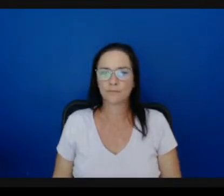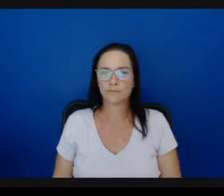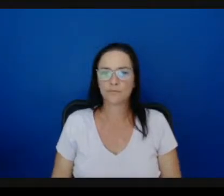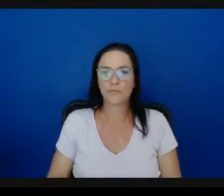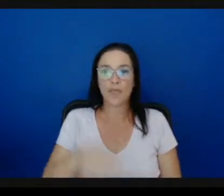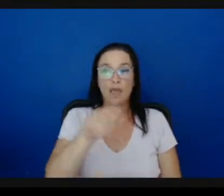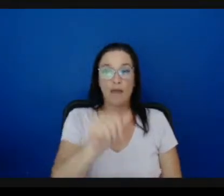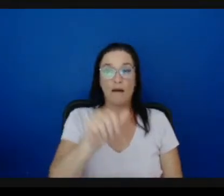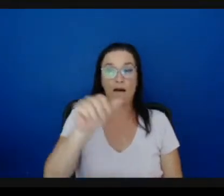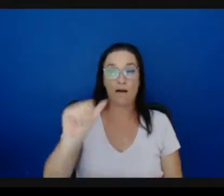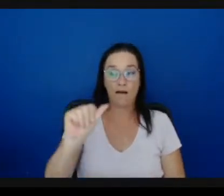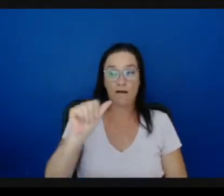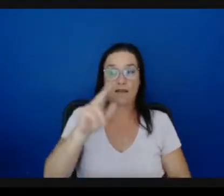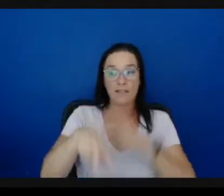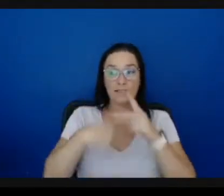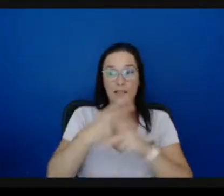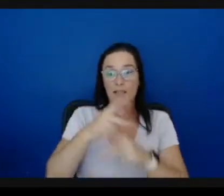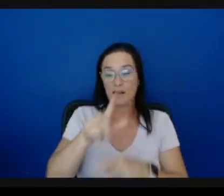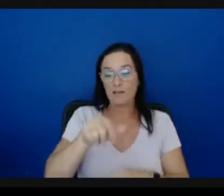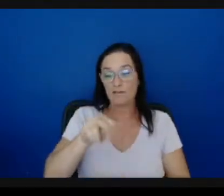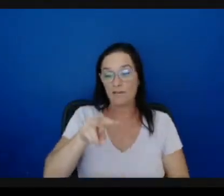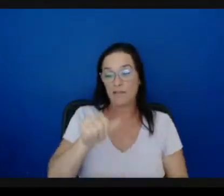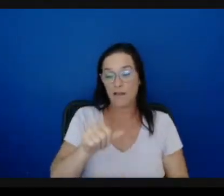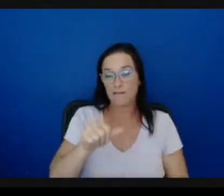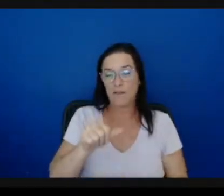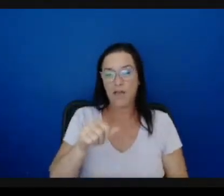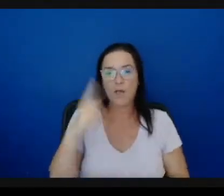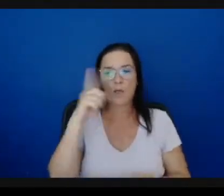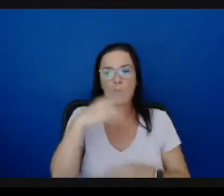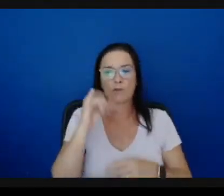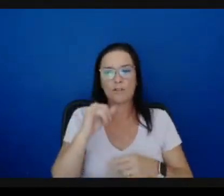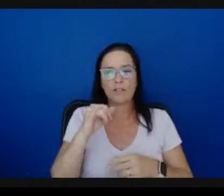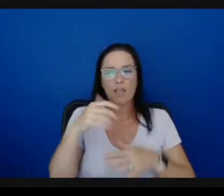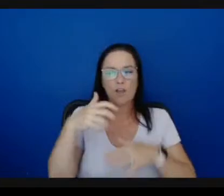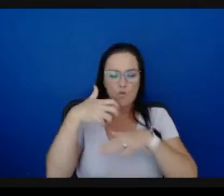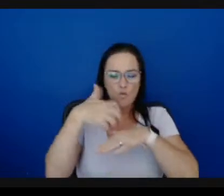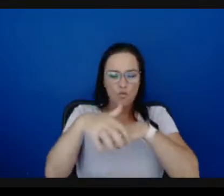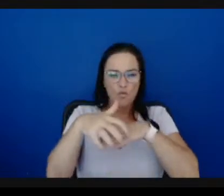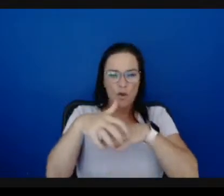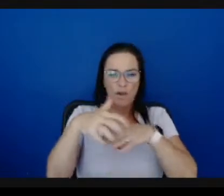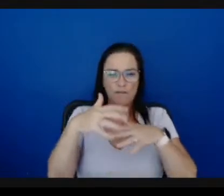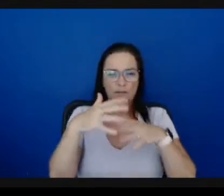Aa is the type of lava characterized by a very rough, clinkery surface.